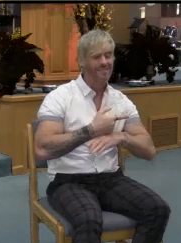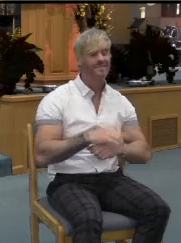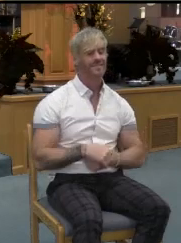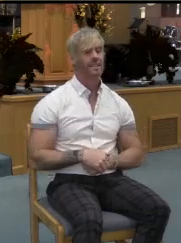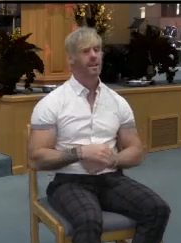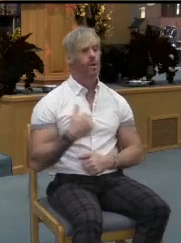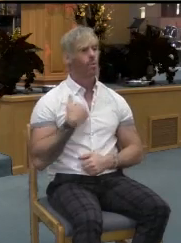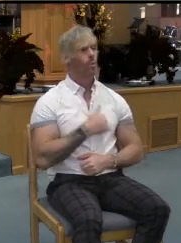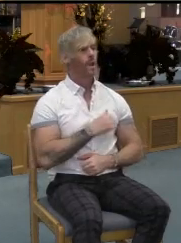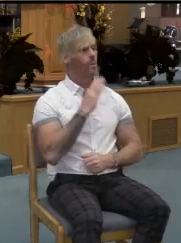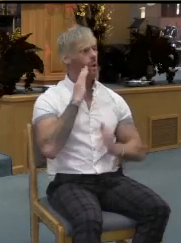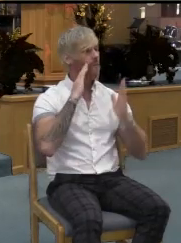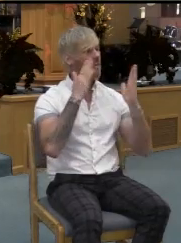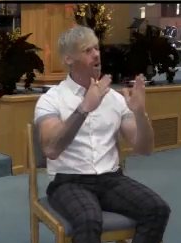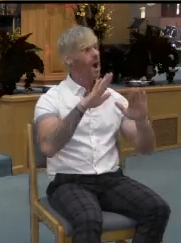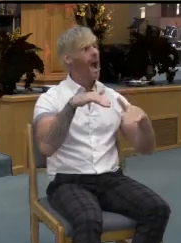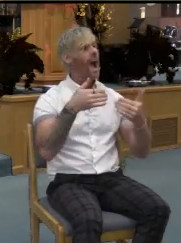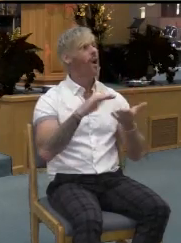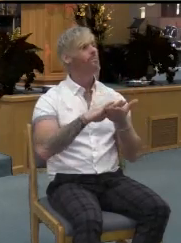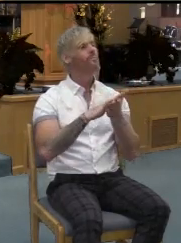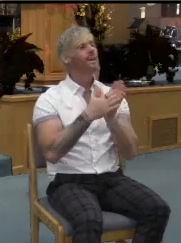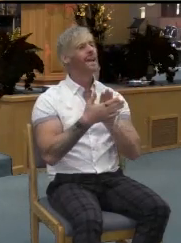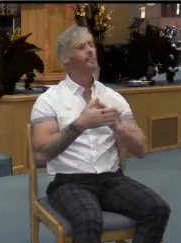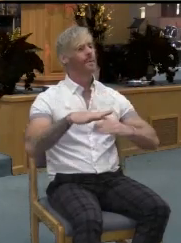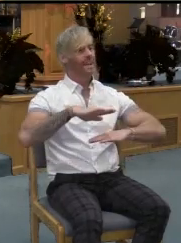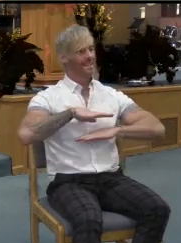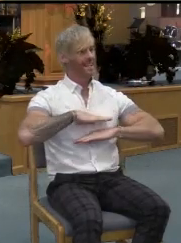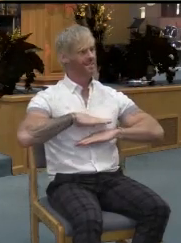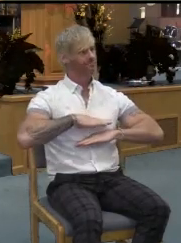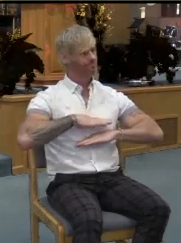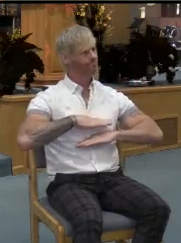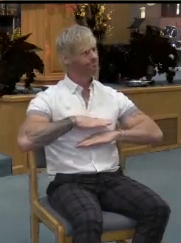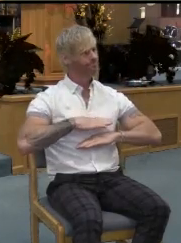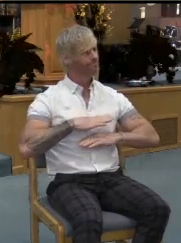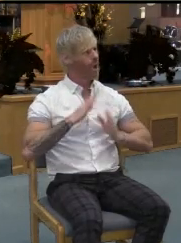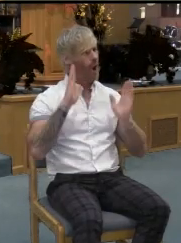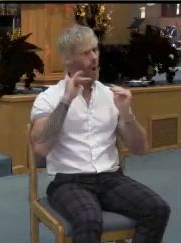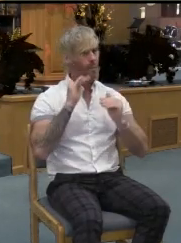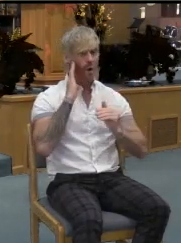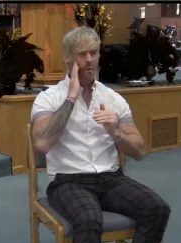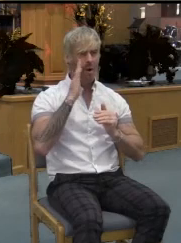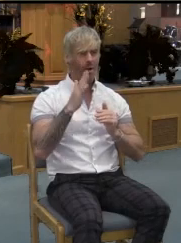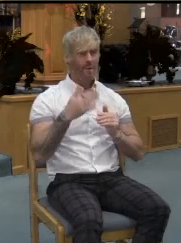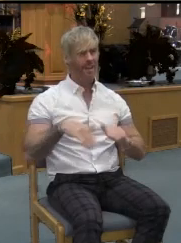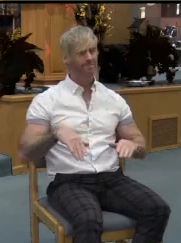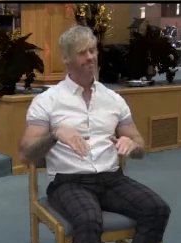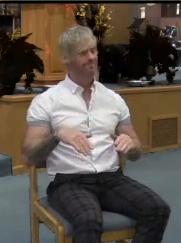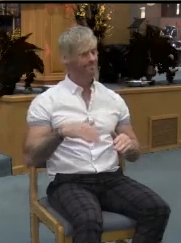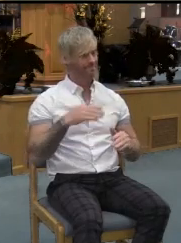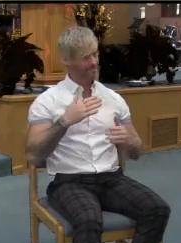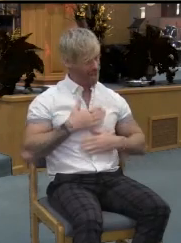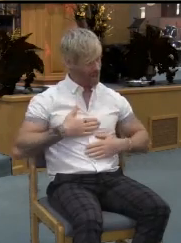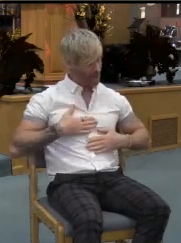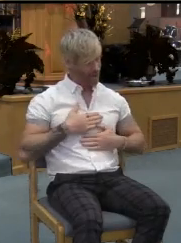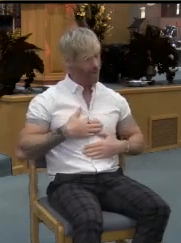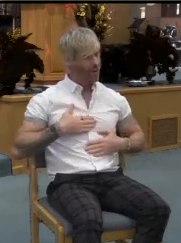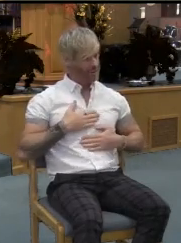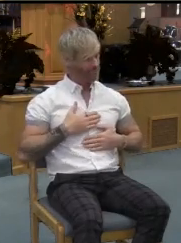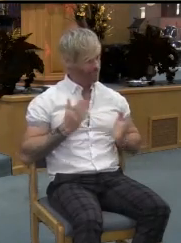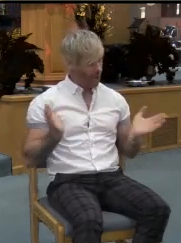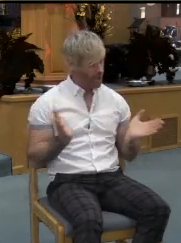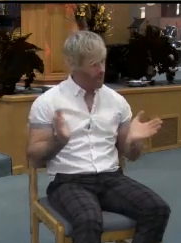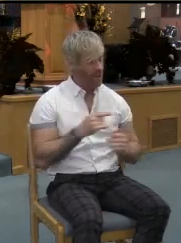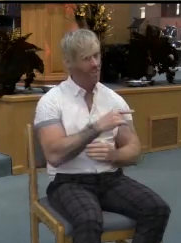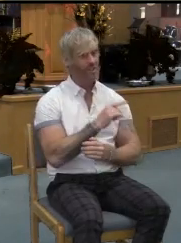on how to have contentment. And I hope this is encouraging to you, because we're going to hit on some very specific subjects that I